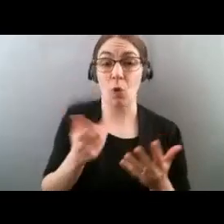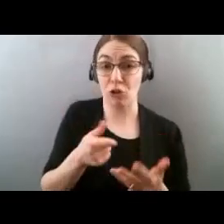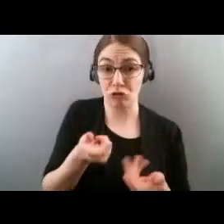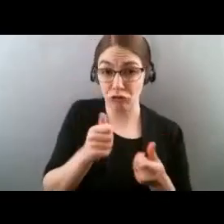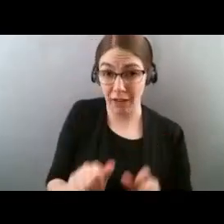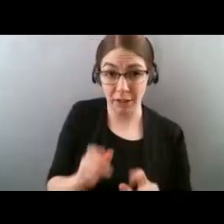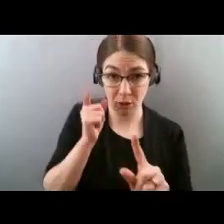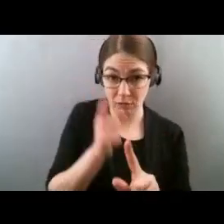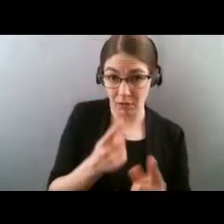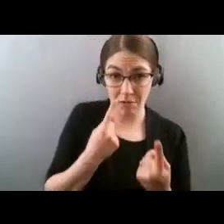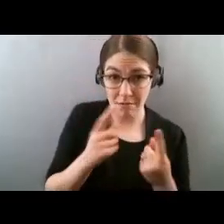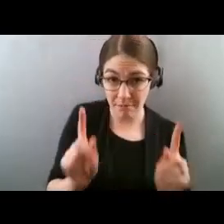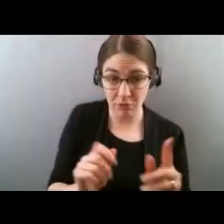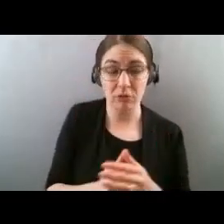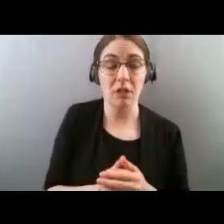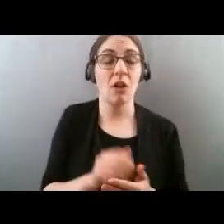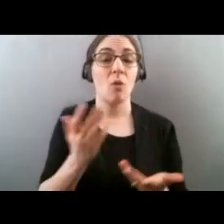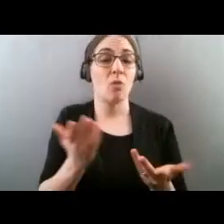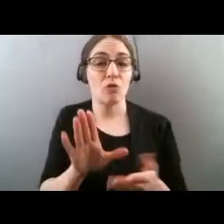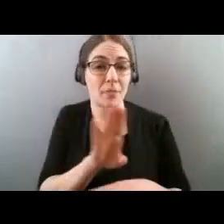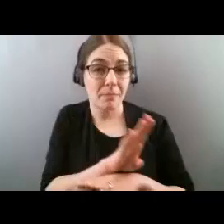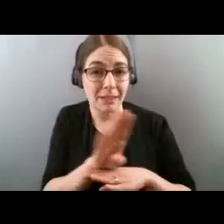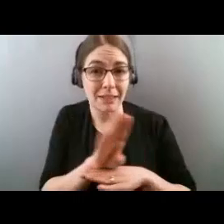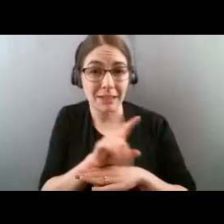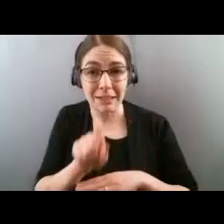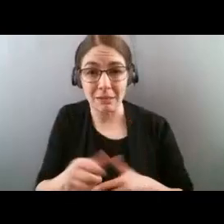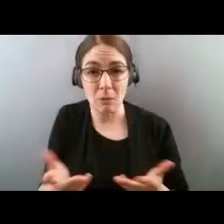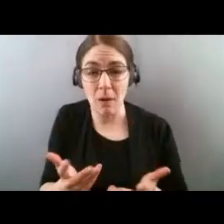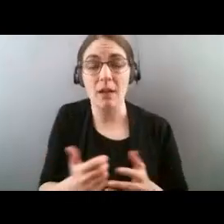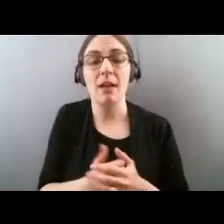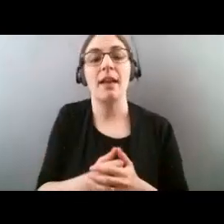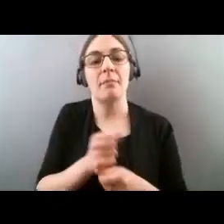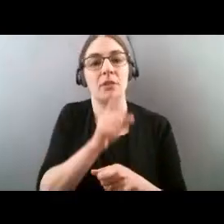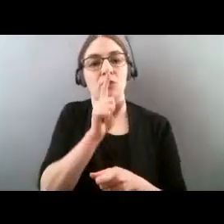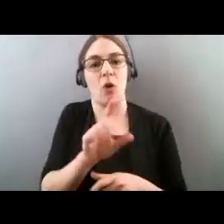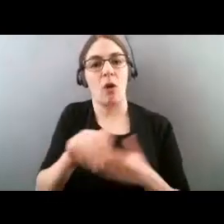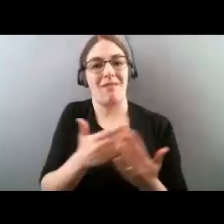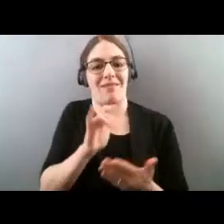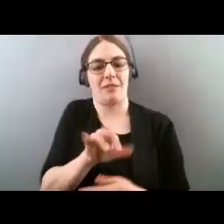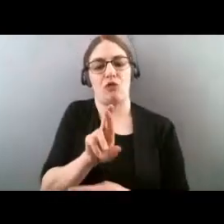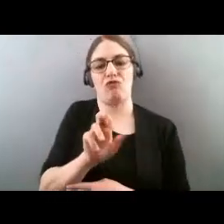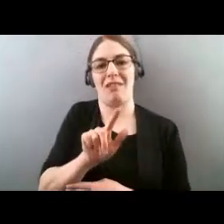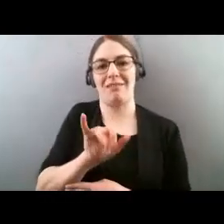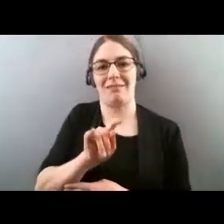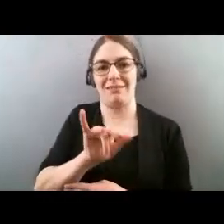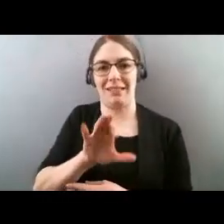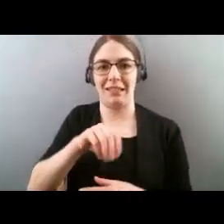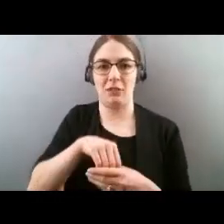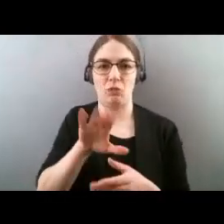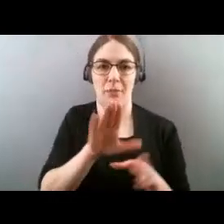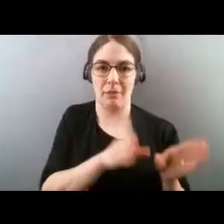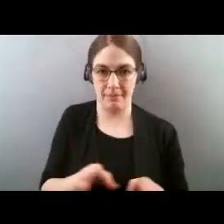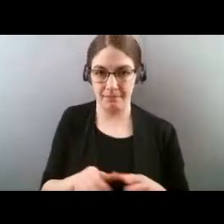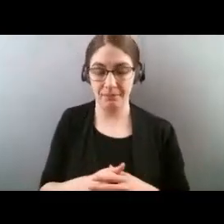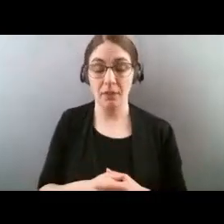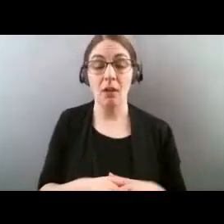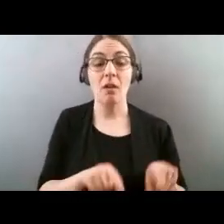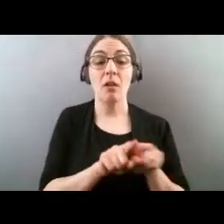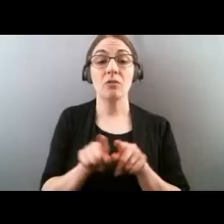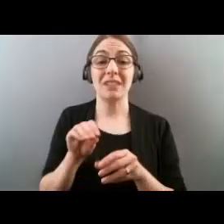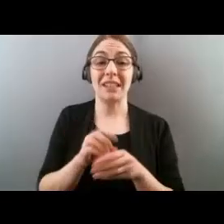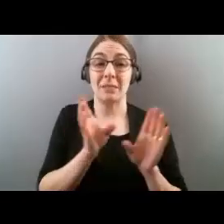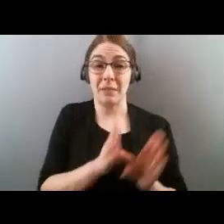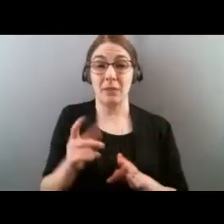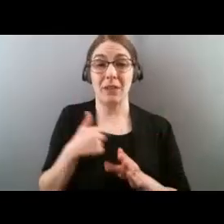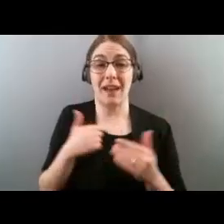are, and to make those things realistic as they're described in the plan. We also have in the plan some initial next steps